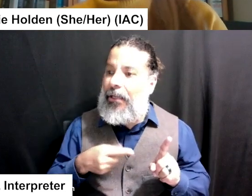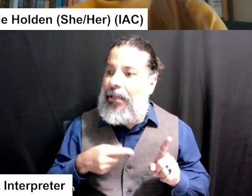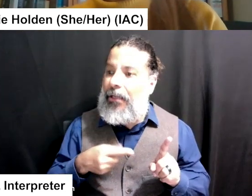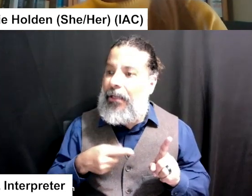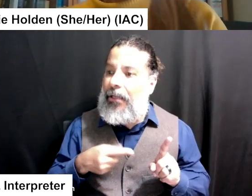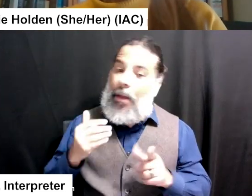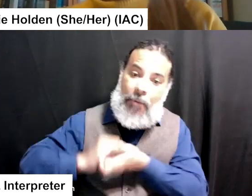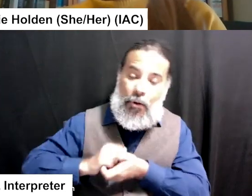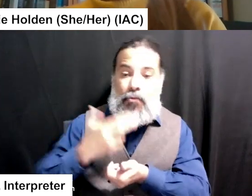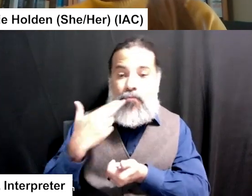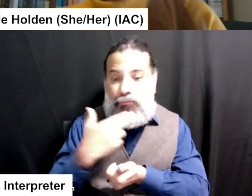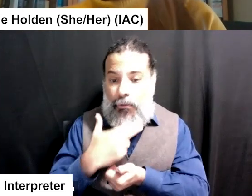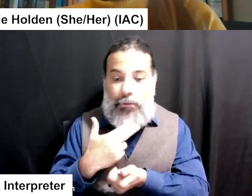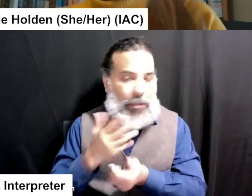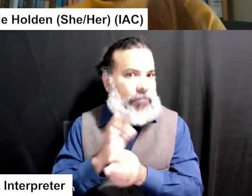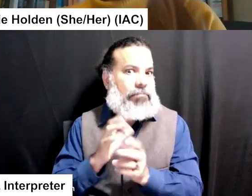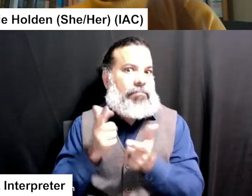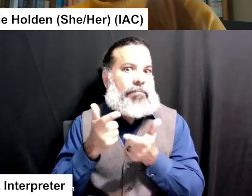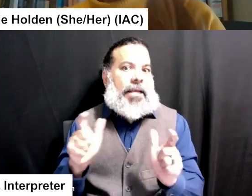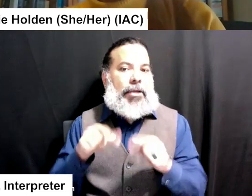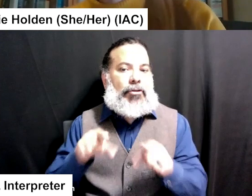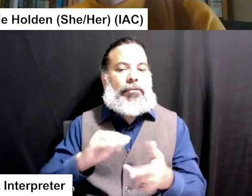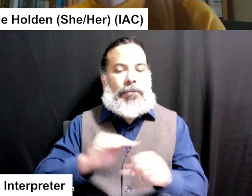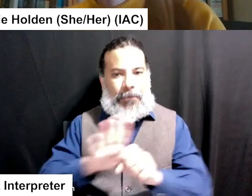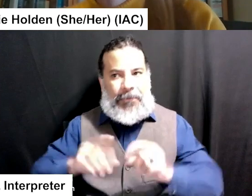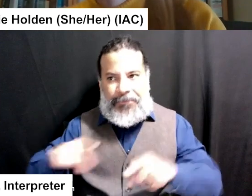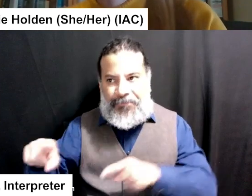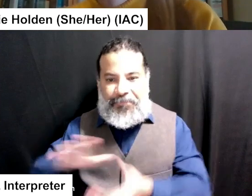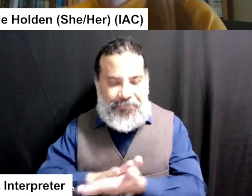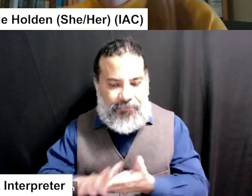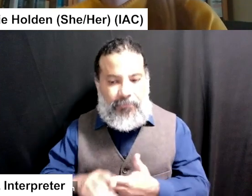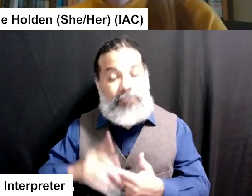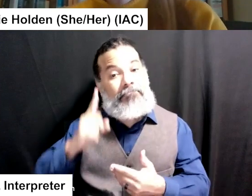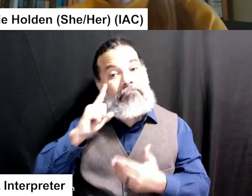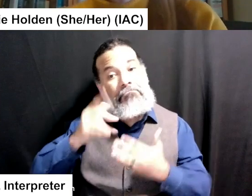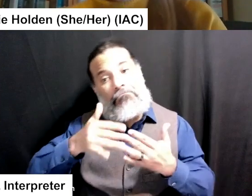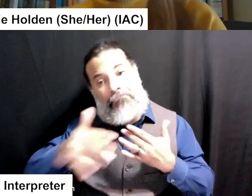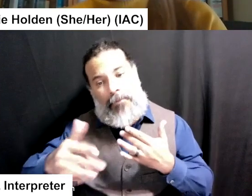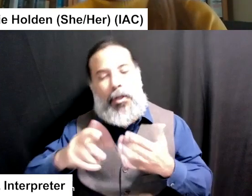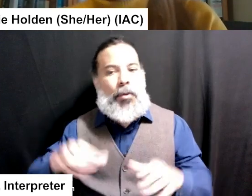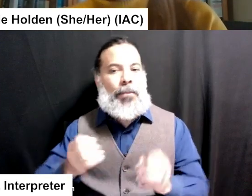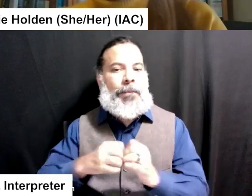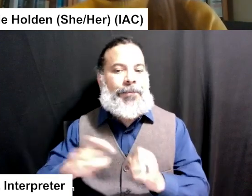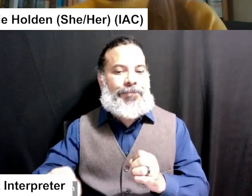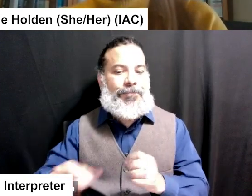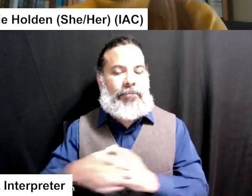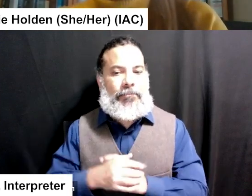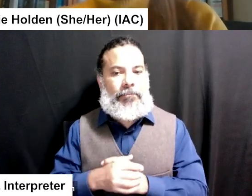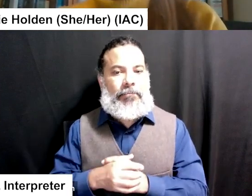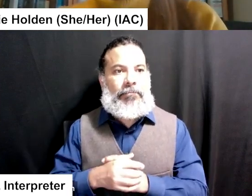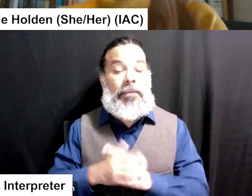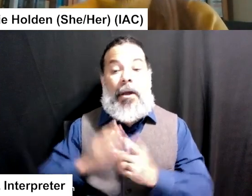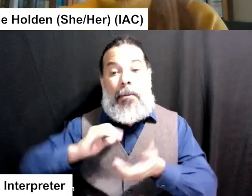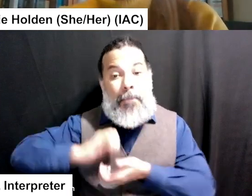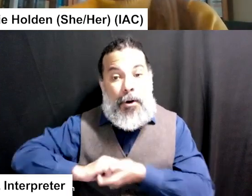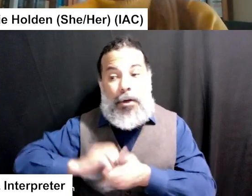with restaurants was a huge thing now during COVID. And moving forward, we should do more of that. Partnering up with folks